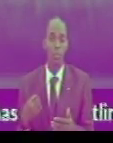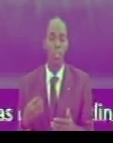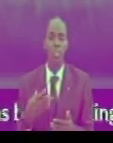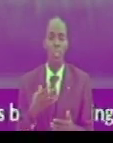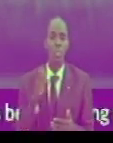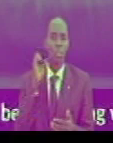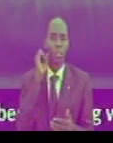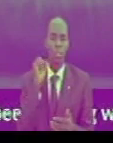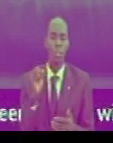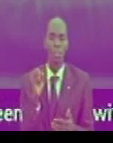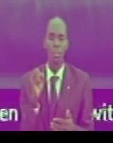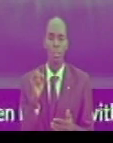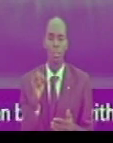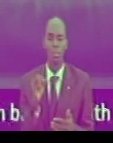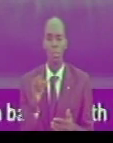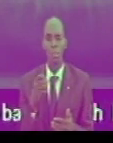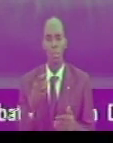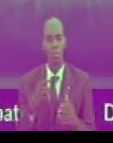no,